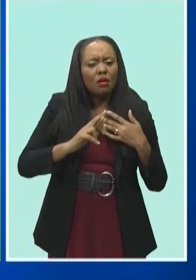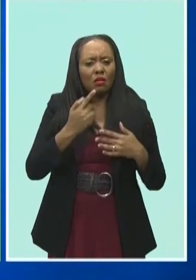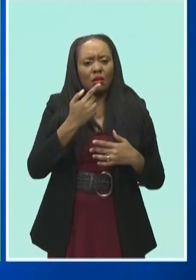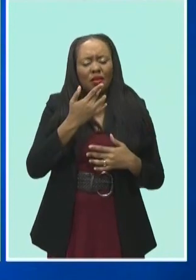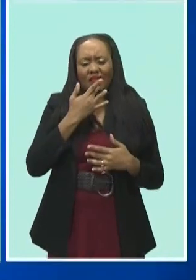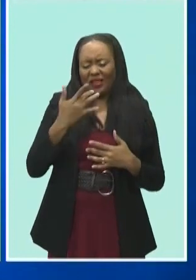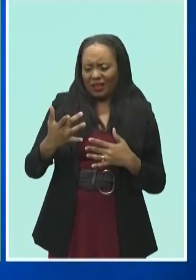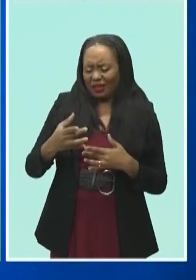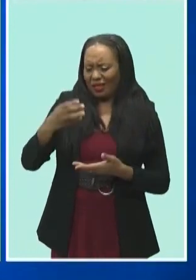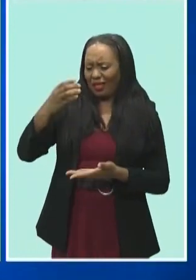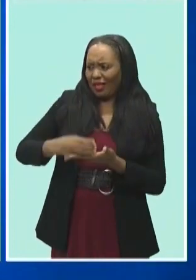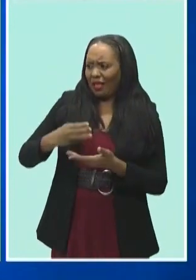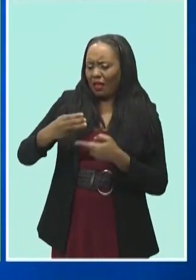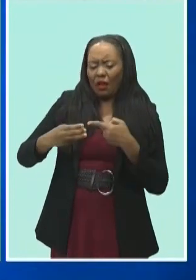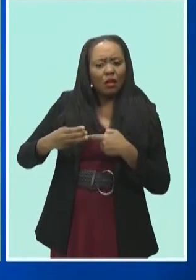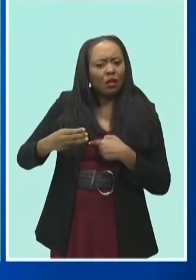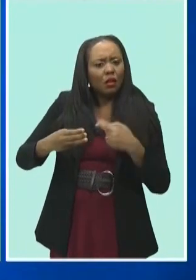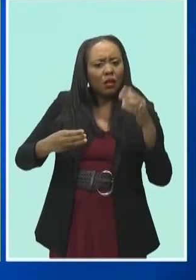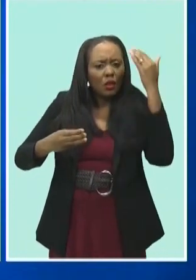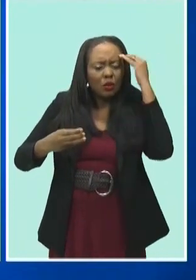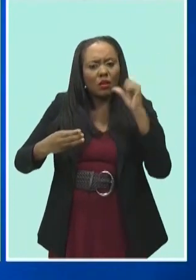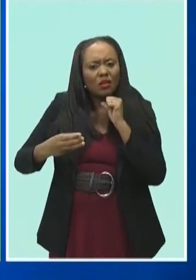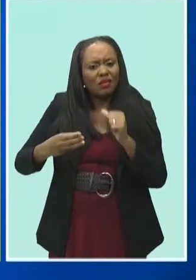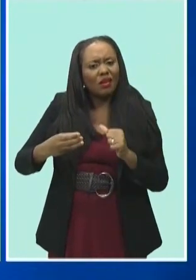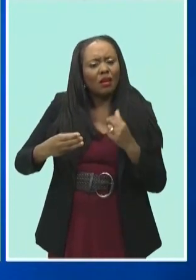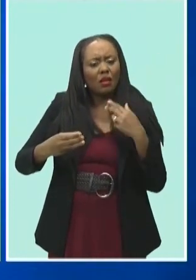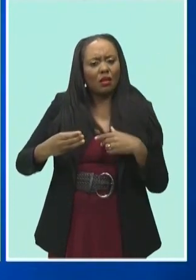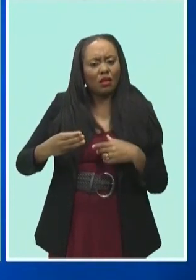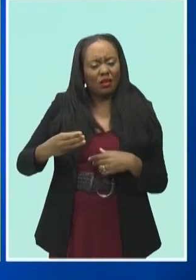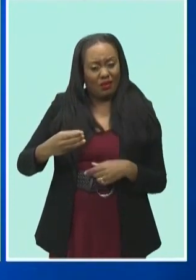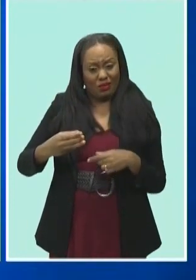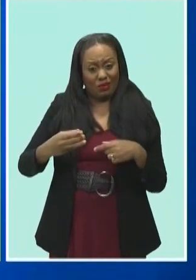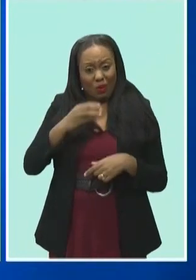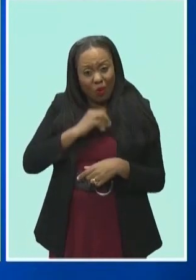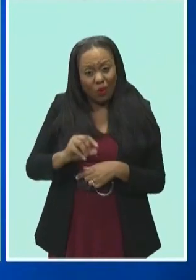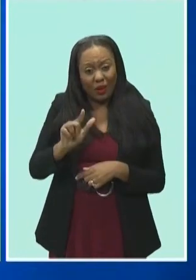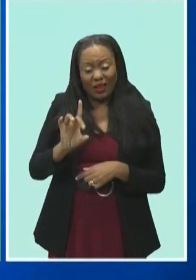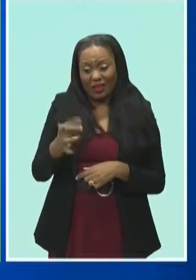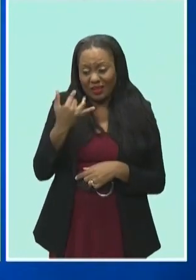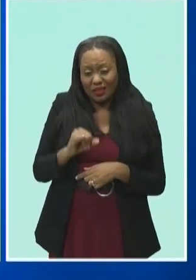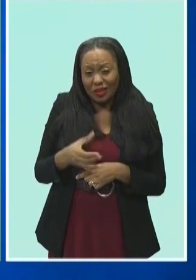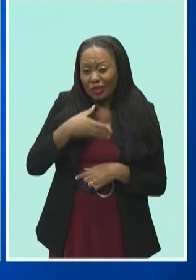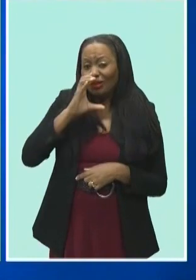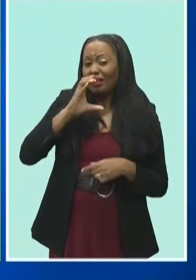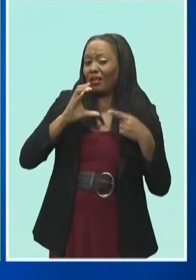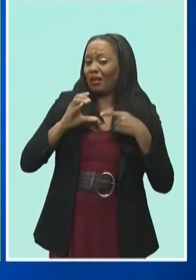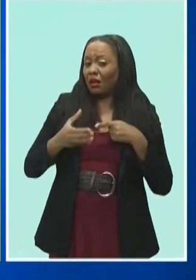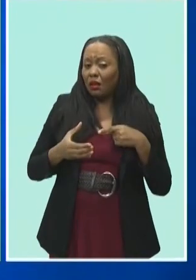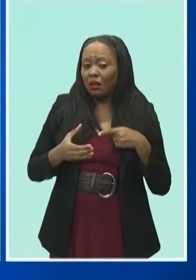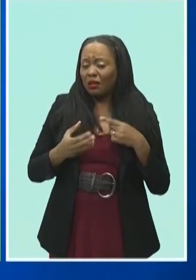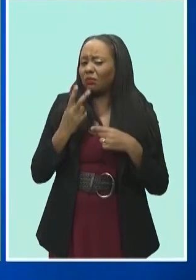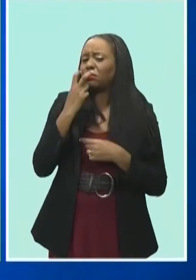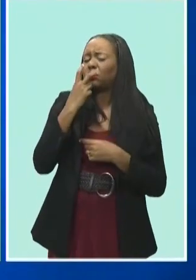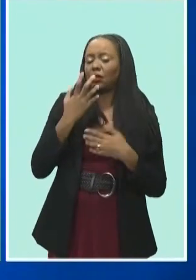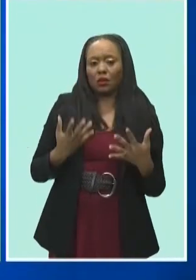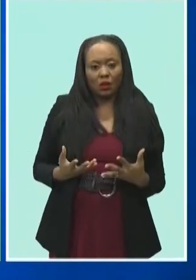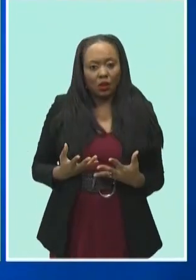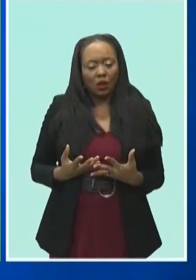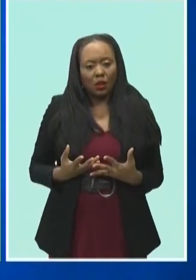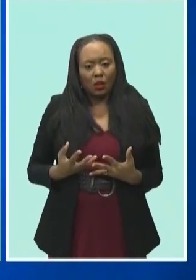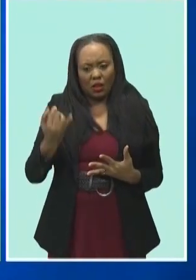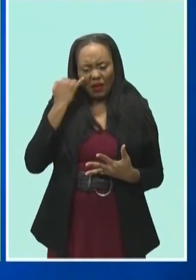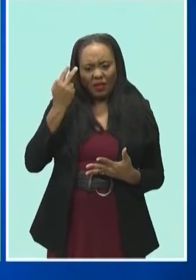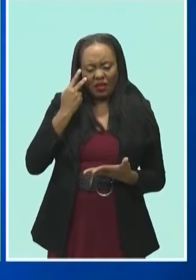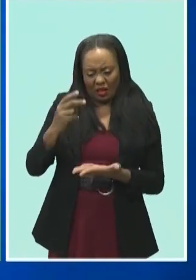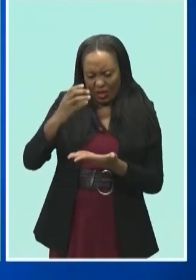it. Gary know it's not rum. He's 28 years and still going to drink that thing. And the bottle, if you see this